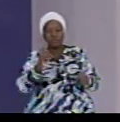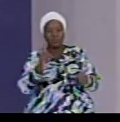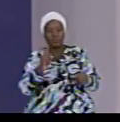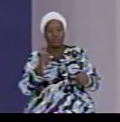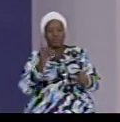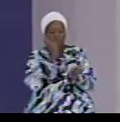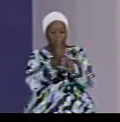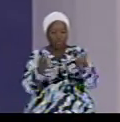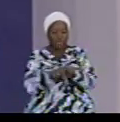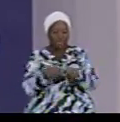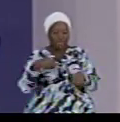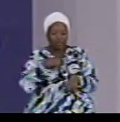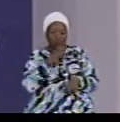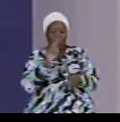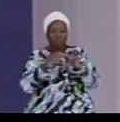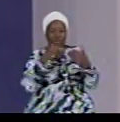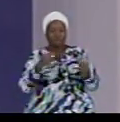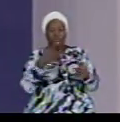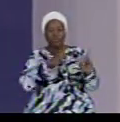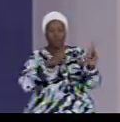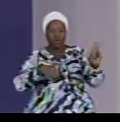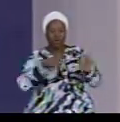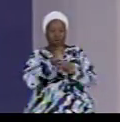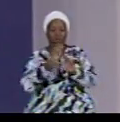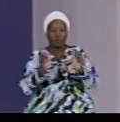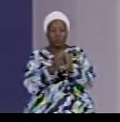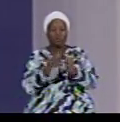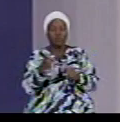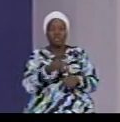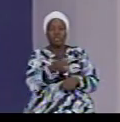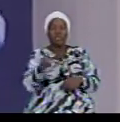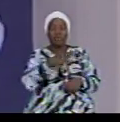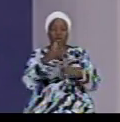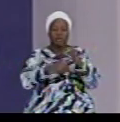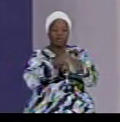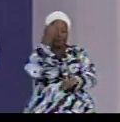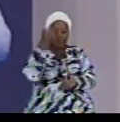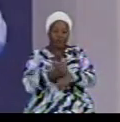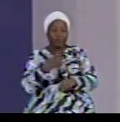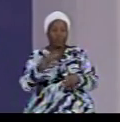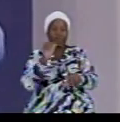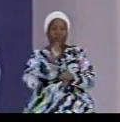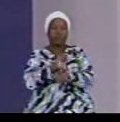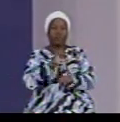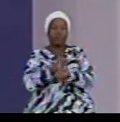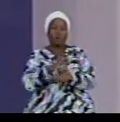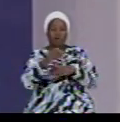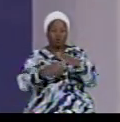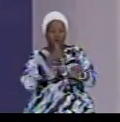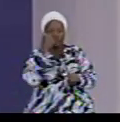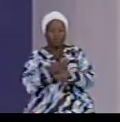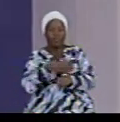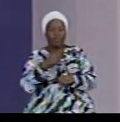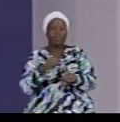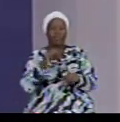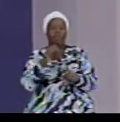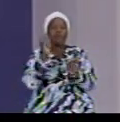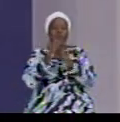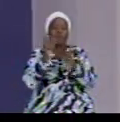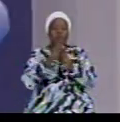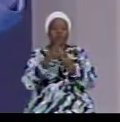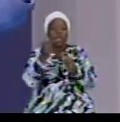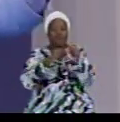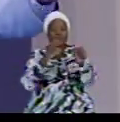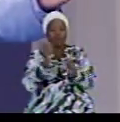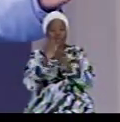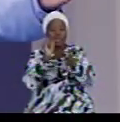we're doing now, the Lord walking with them and confirming the word. Confirming the word. Every word you